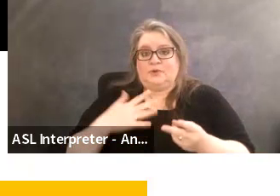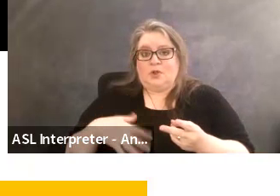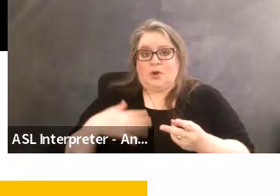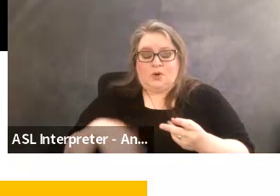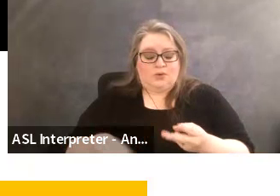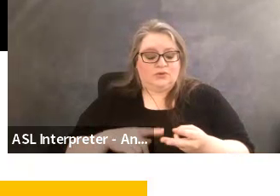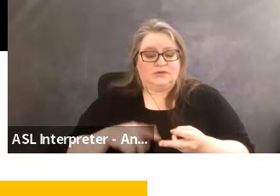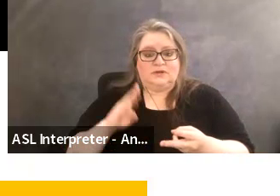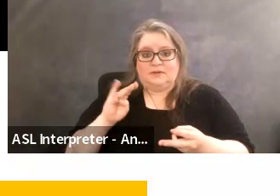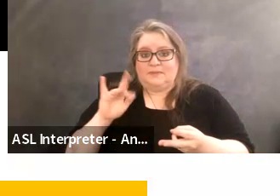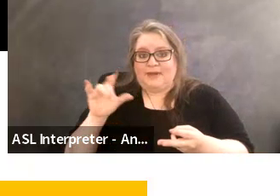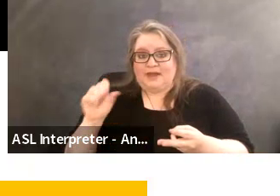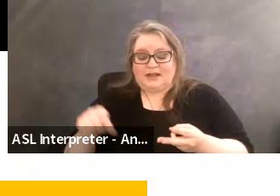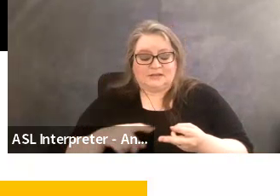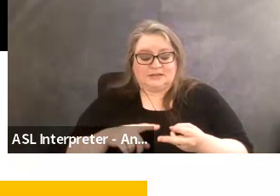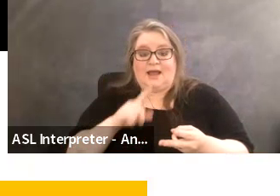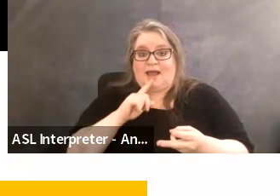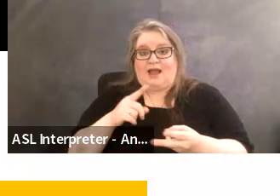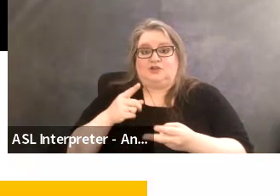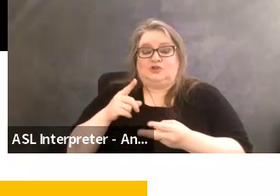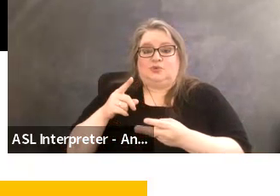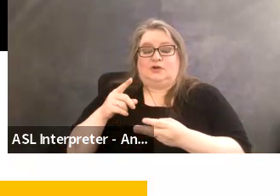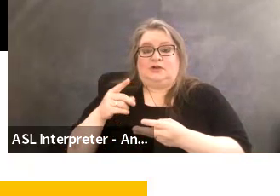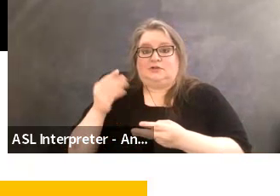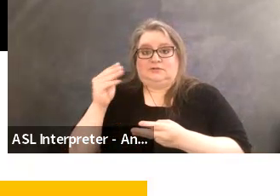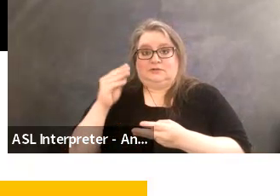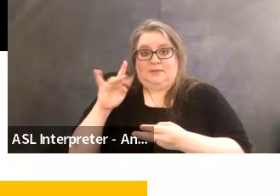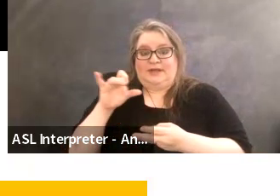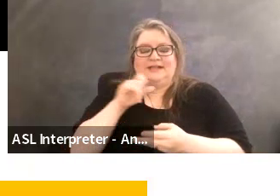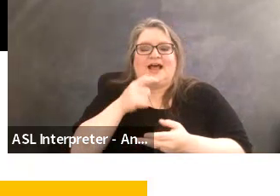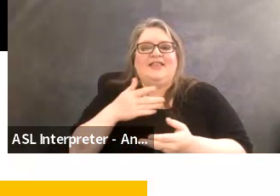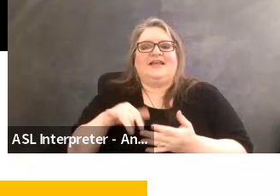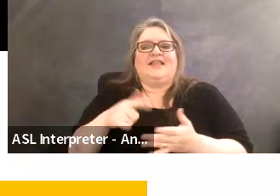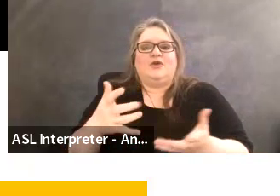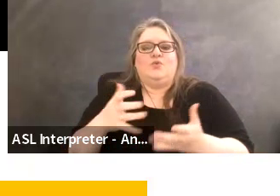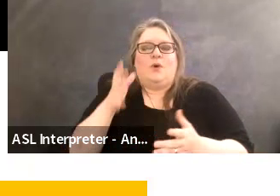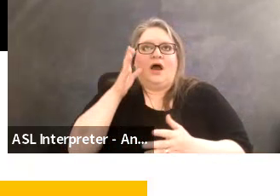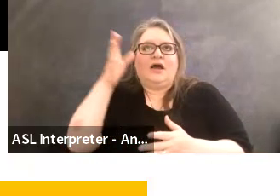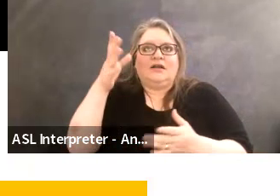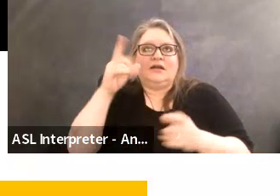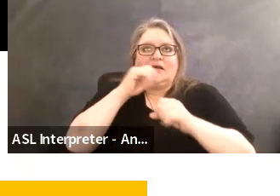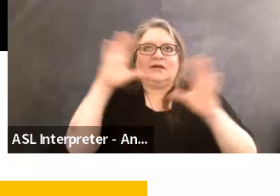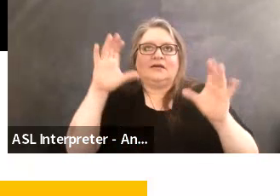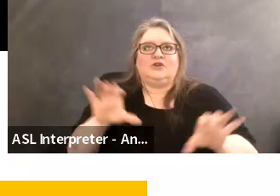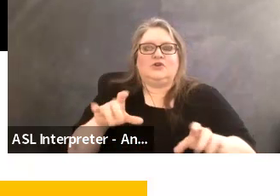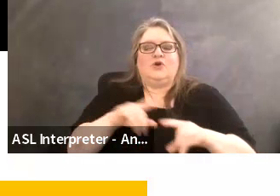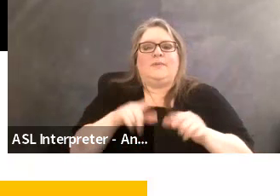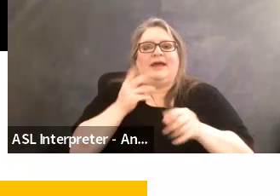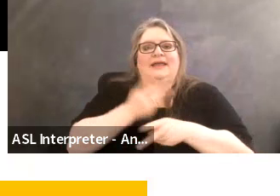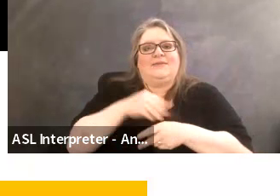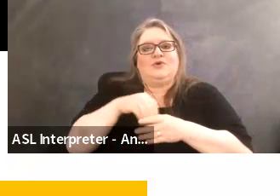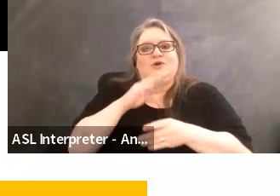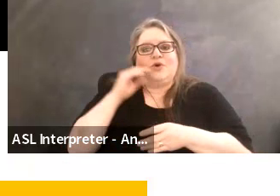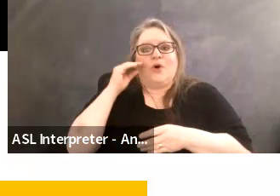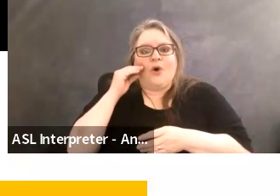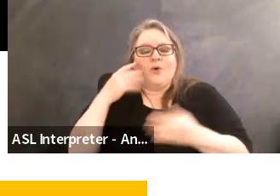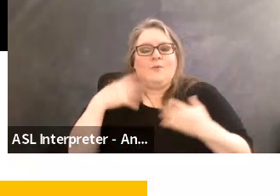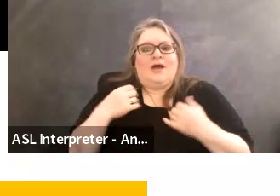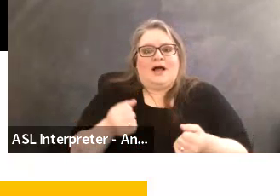your bills, your actual bills, not the things that you'd like to do, but the things that keep you in a home, fed, healthy, and